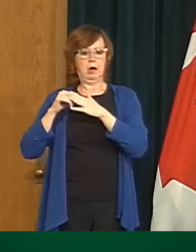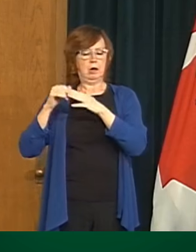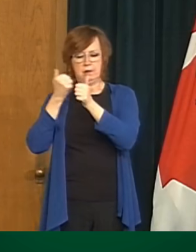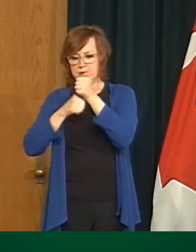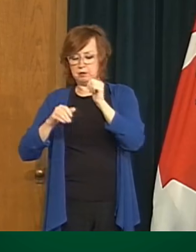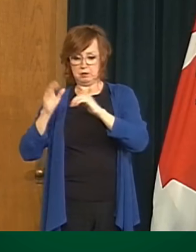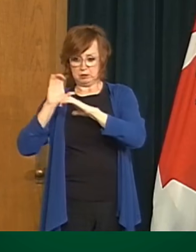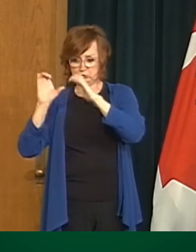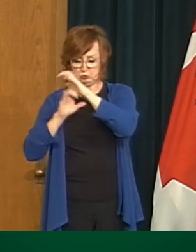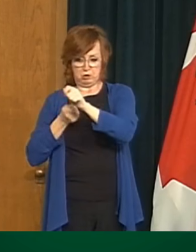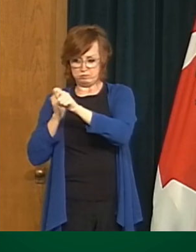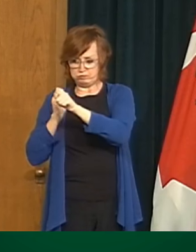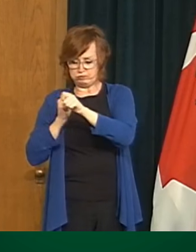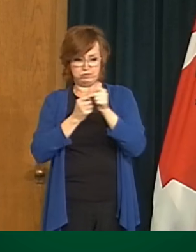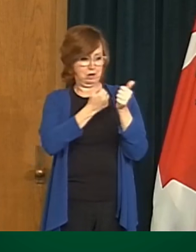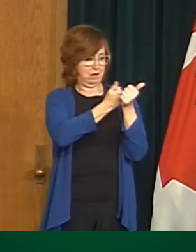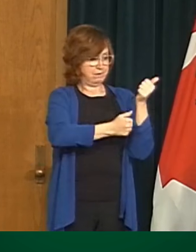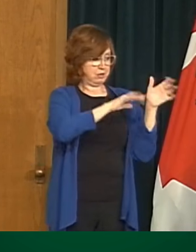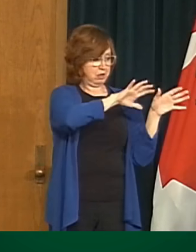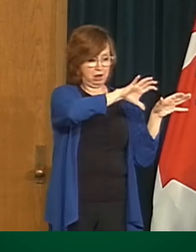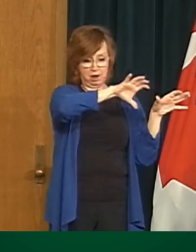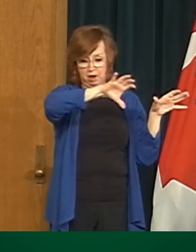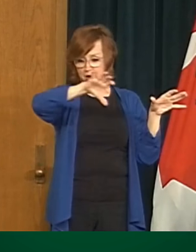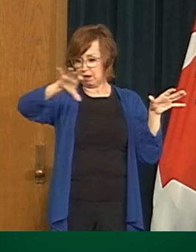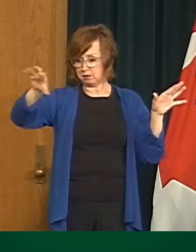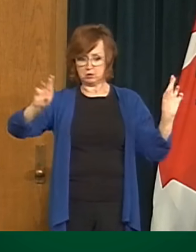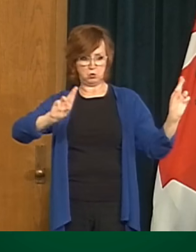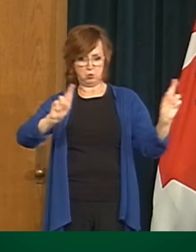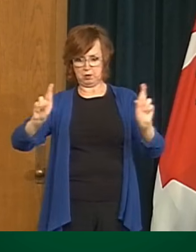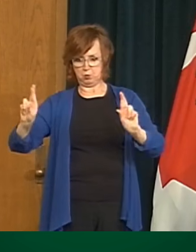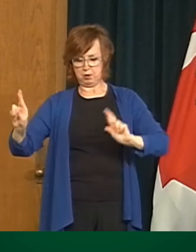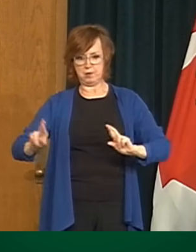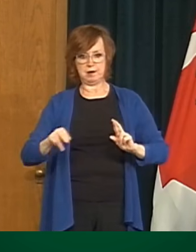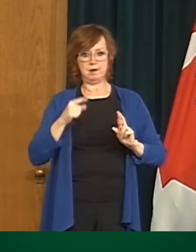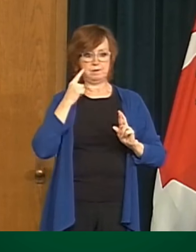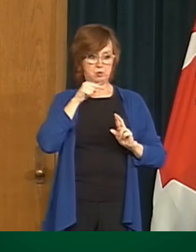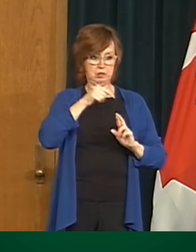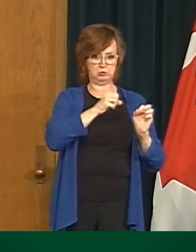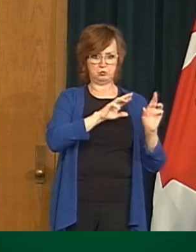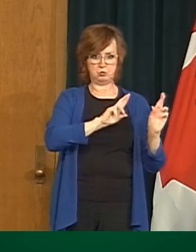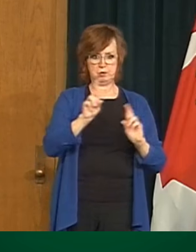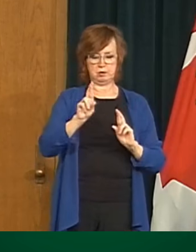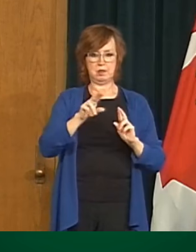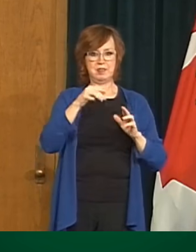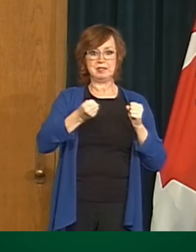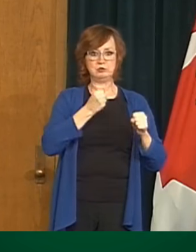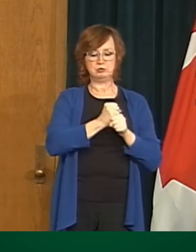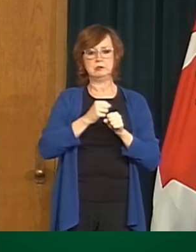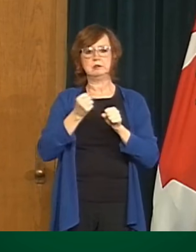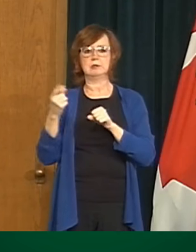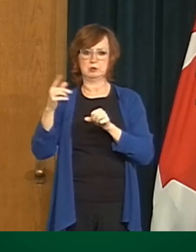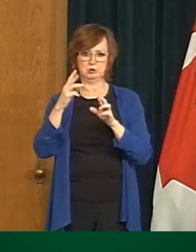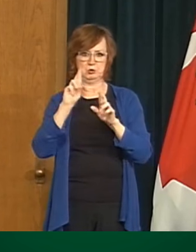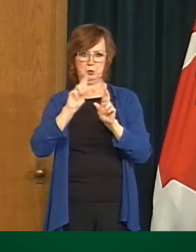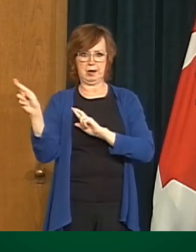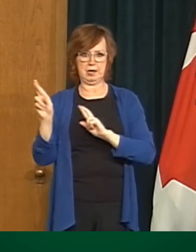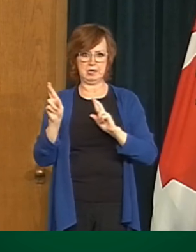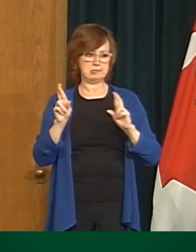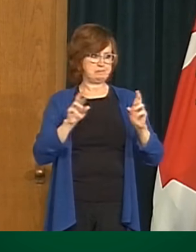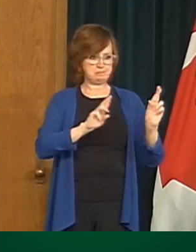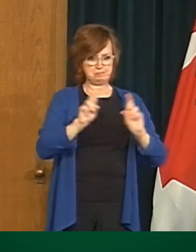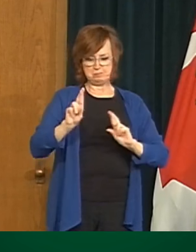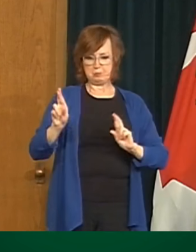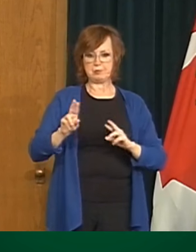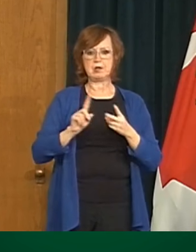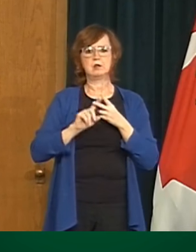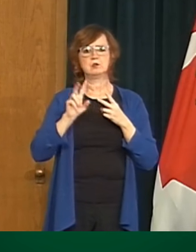the goal of ensuring projects are shovel-ready not only this year but into next year. And the $2 billion capital